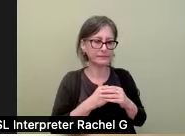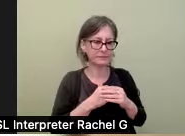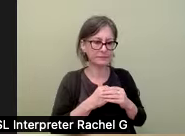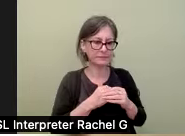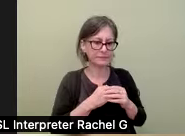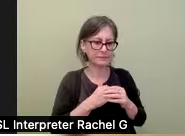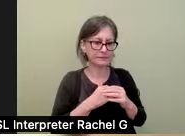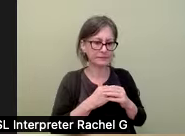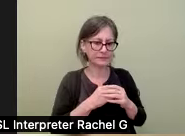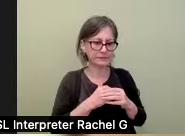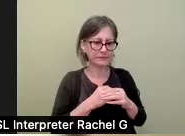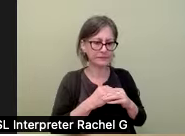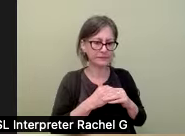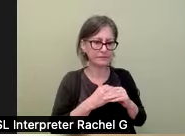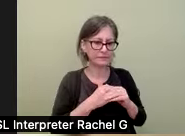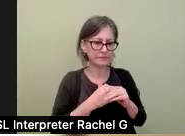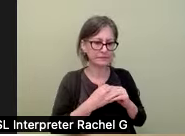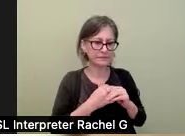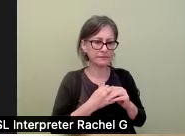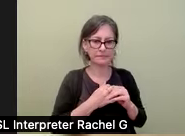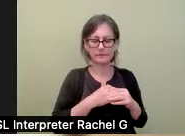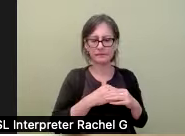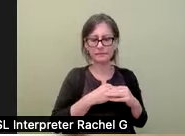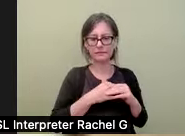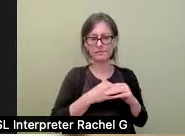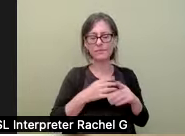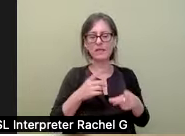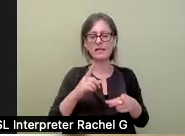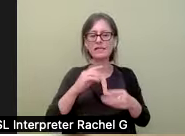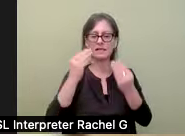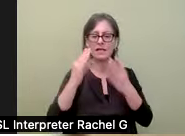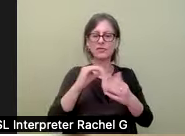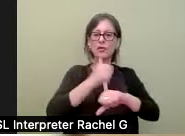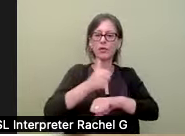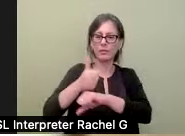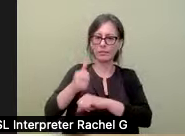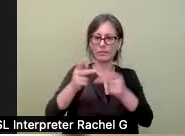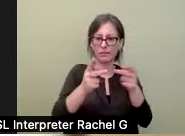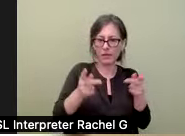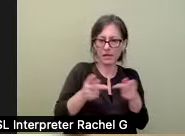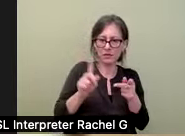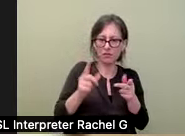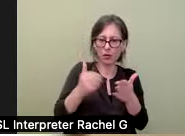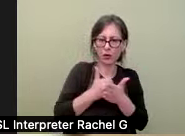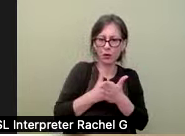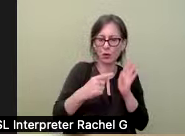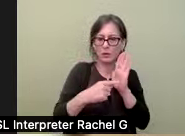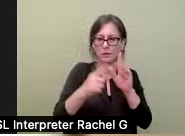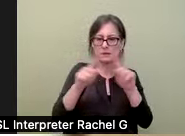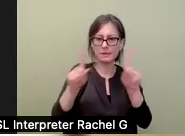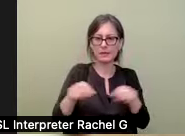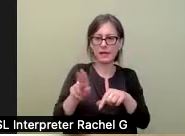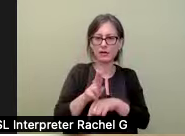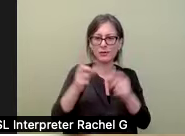So this map right here kind of gives you an idea of the placement of all the new signage, which utilizes kind of a